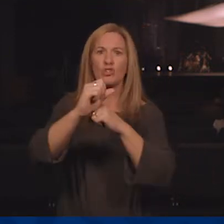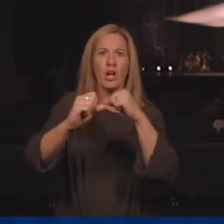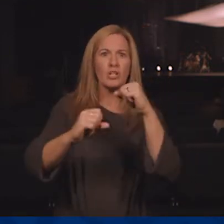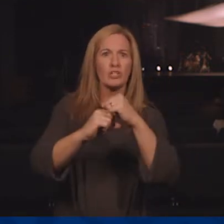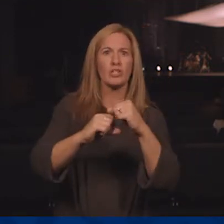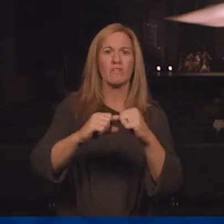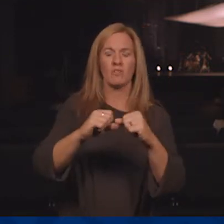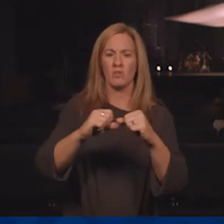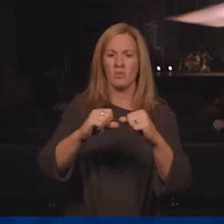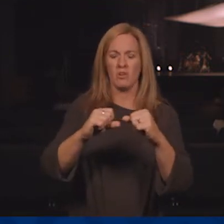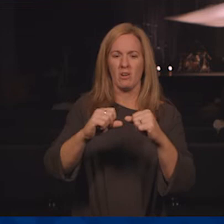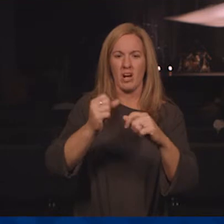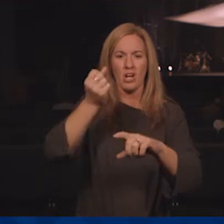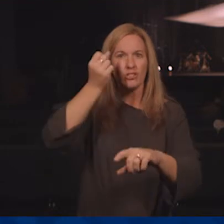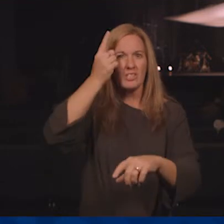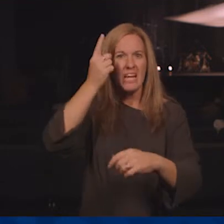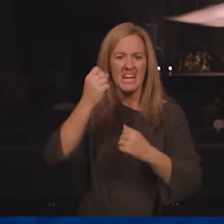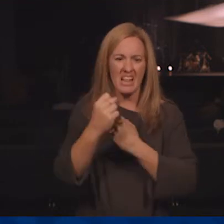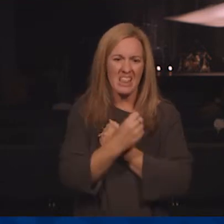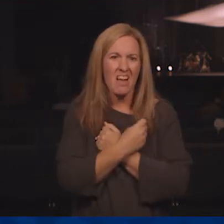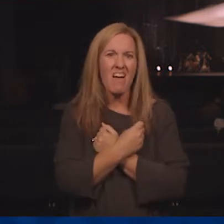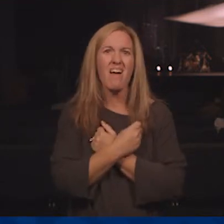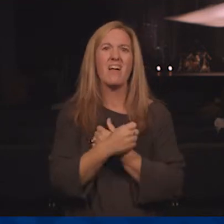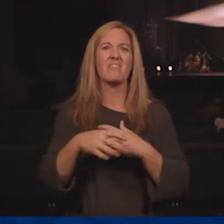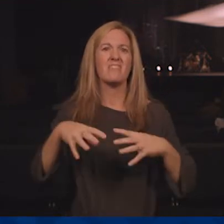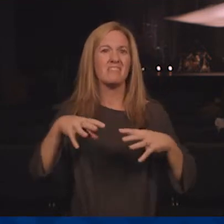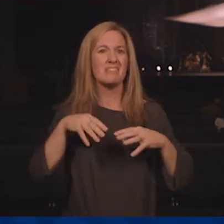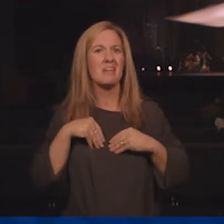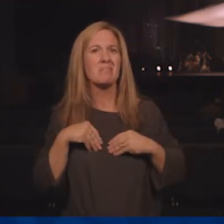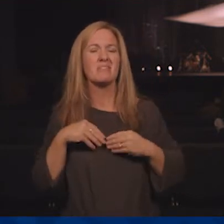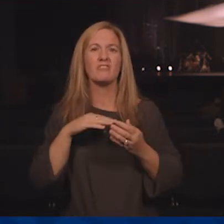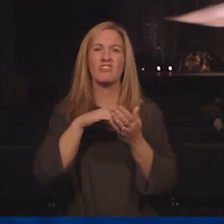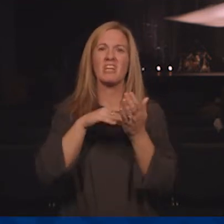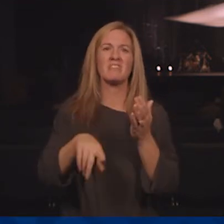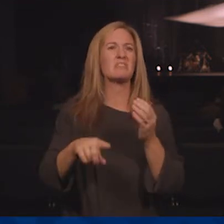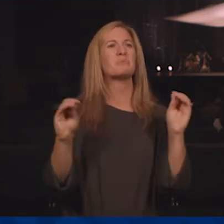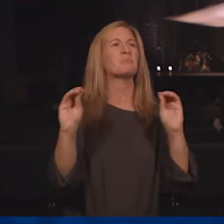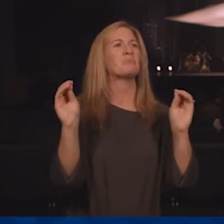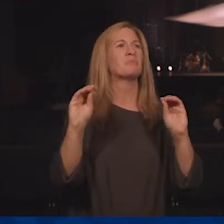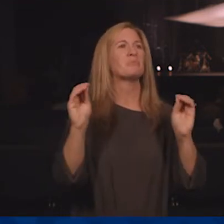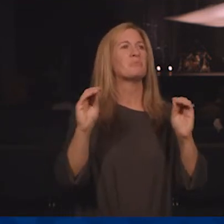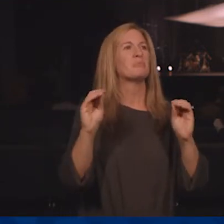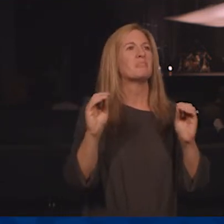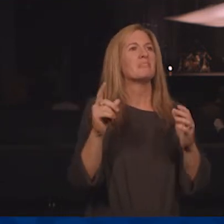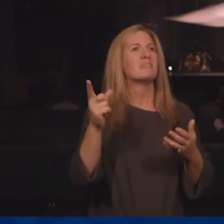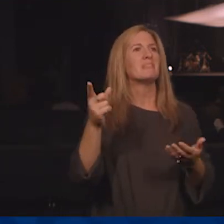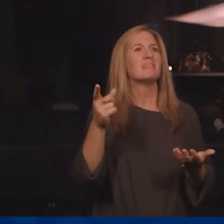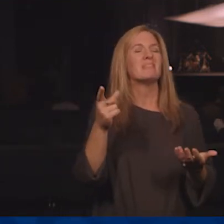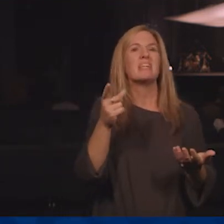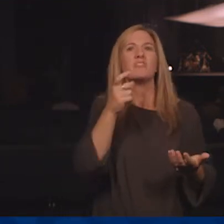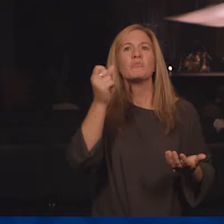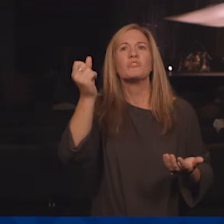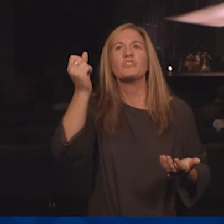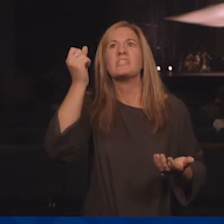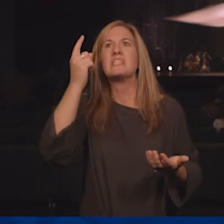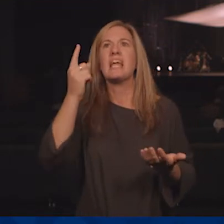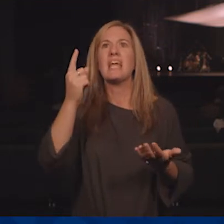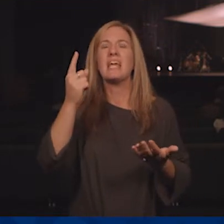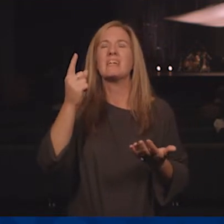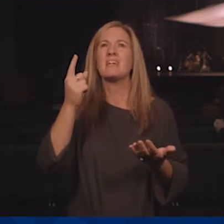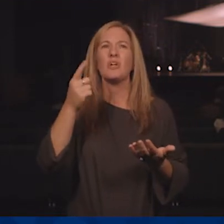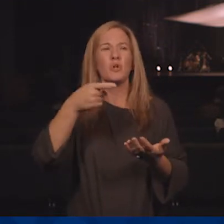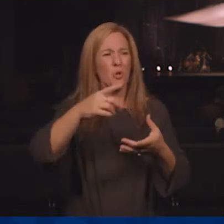understanding what it means to be loved and accepted and forgiven. They have very little understanding of what could it mean that there is a